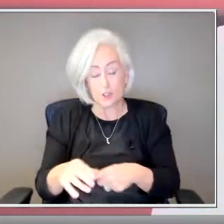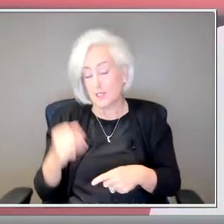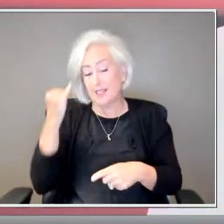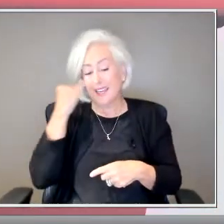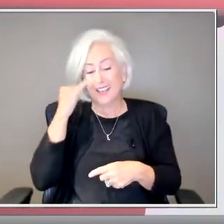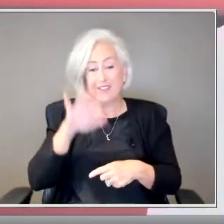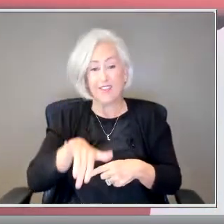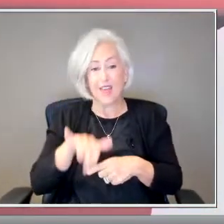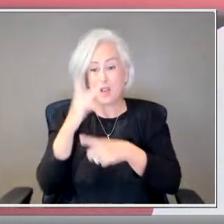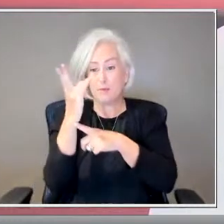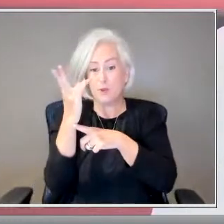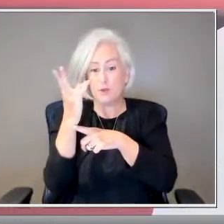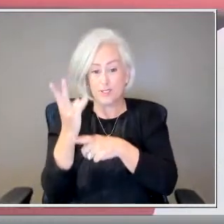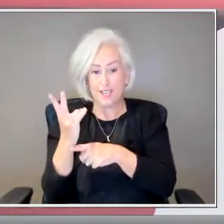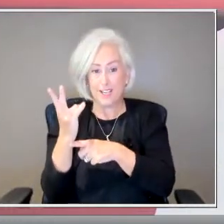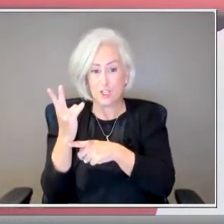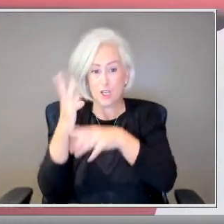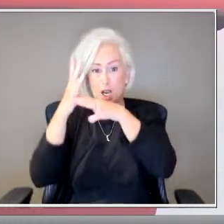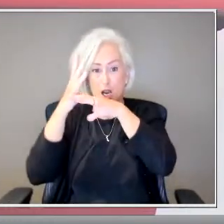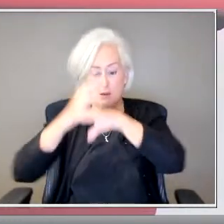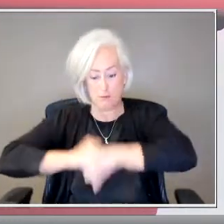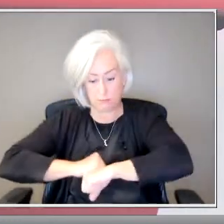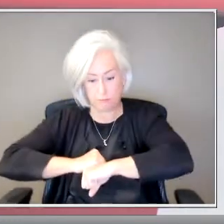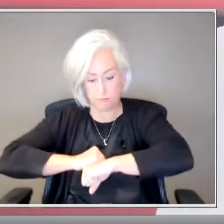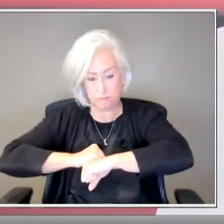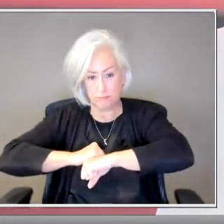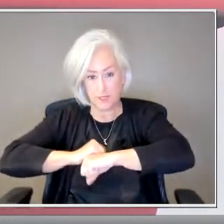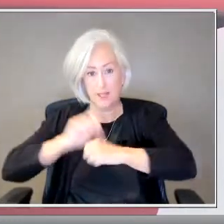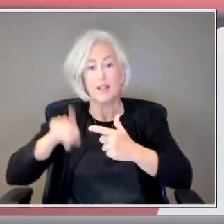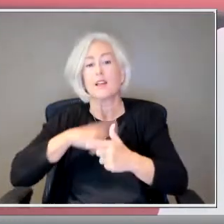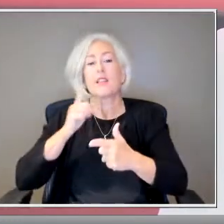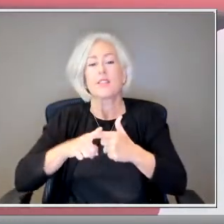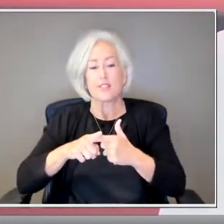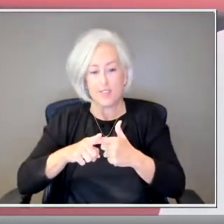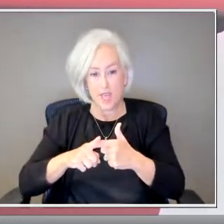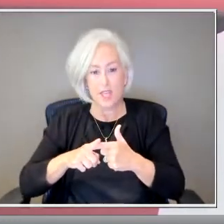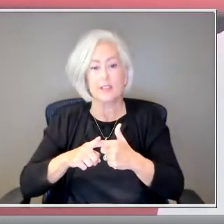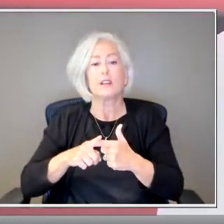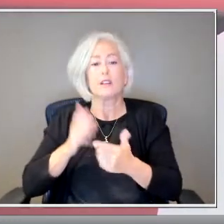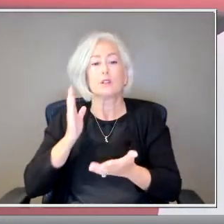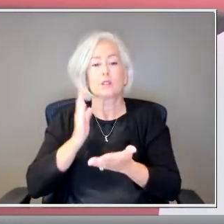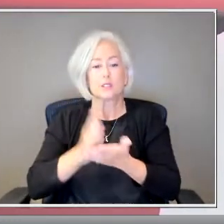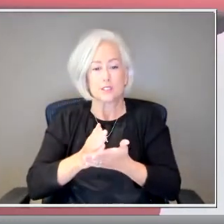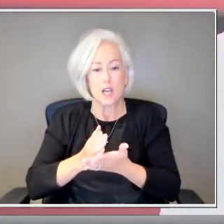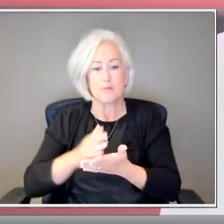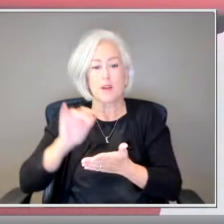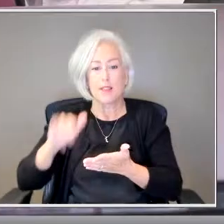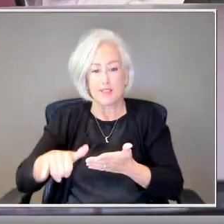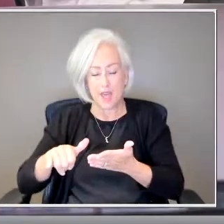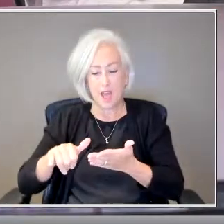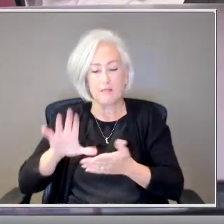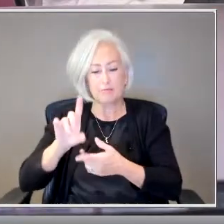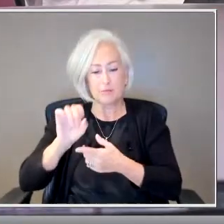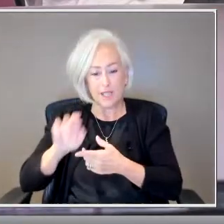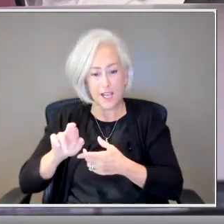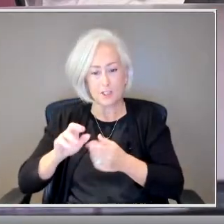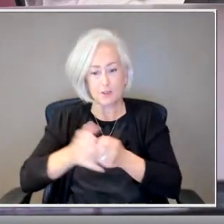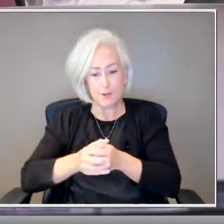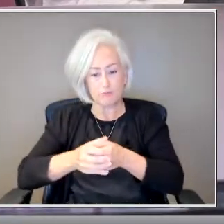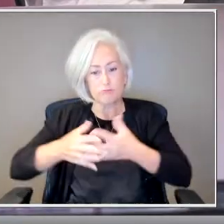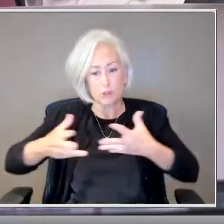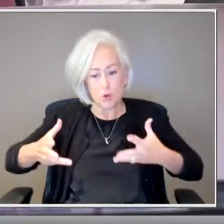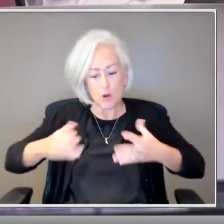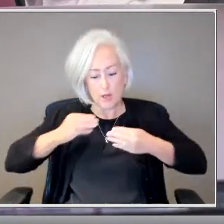you shut down the tendency for the drug to keep growing, spreading, or invading tissue. So is there a certain treatment strategy for the new